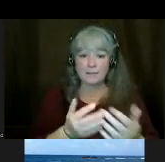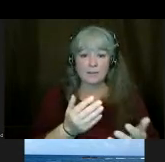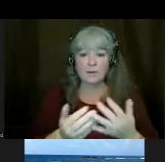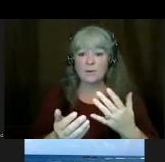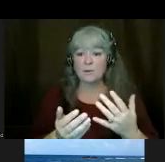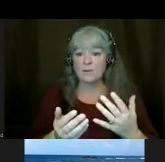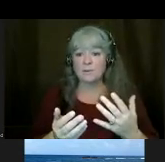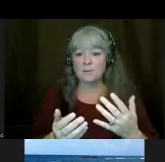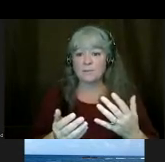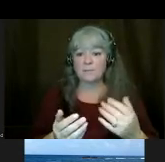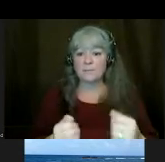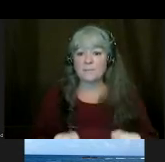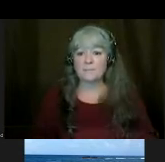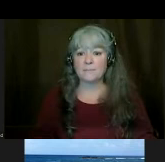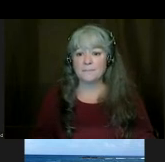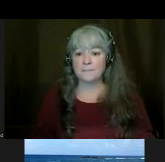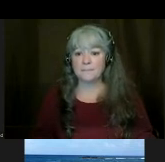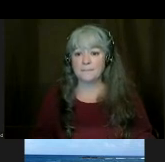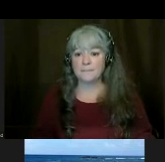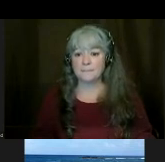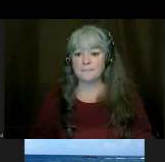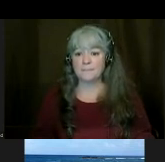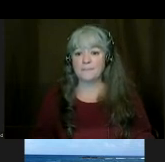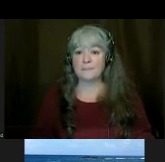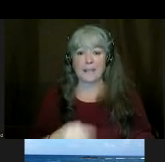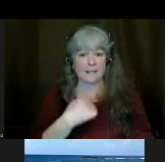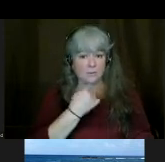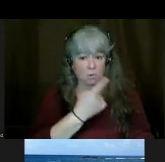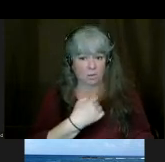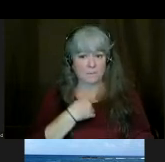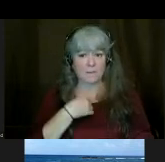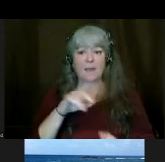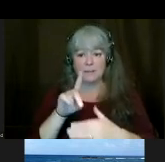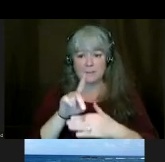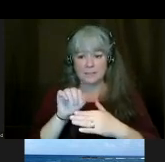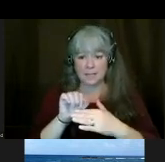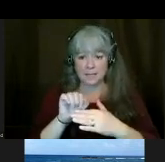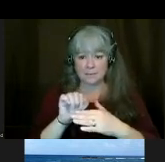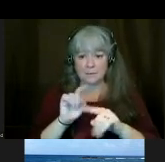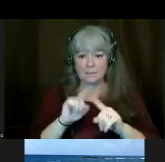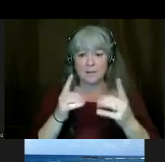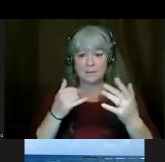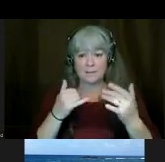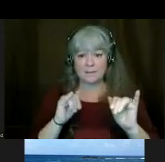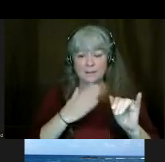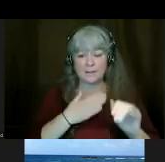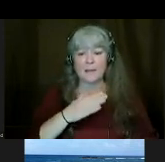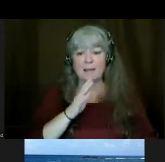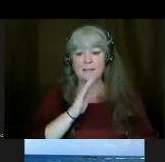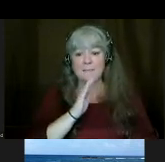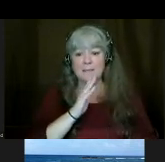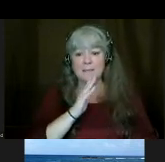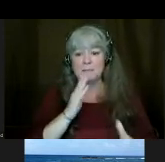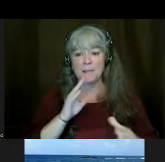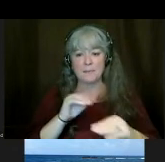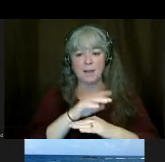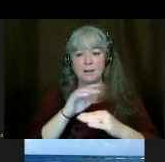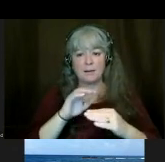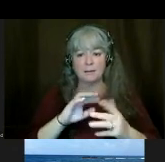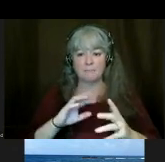him I had a disability, my speech might have caught him off.